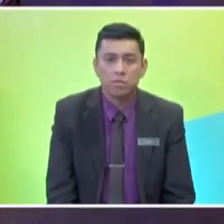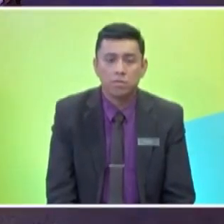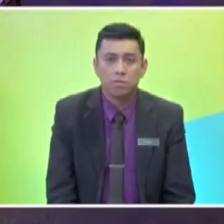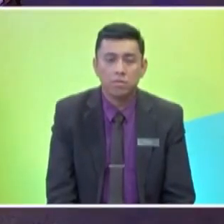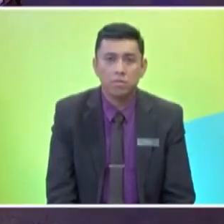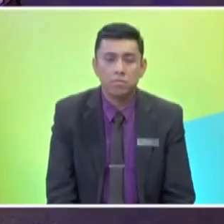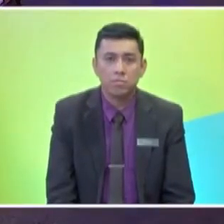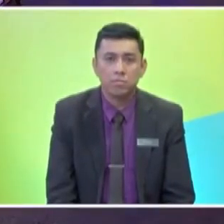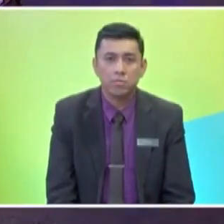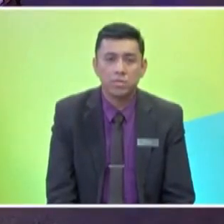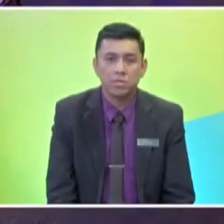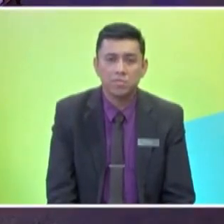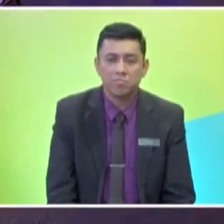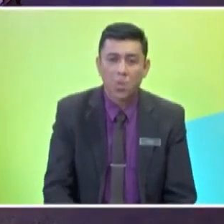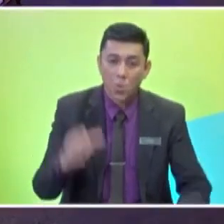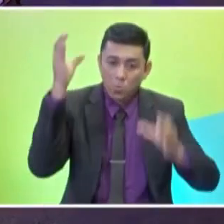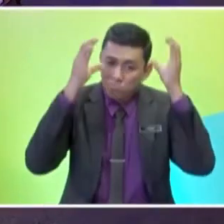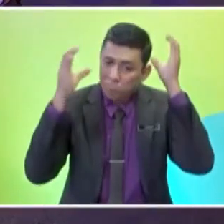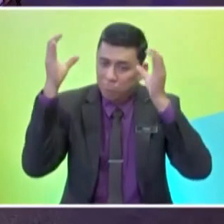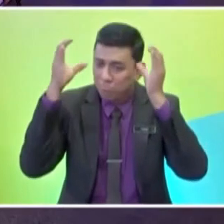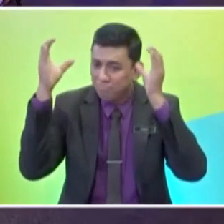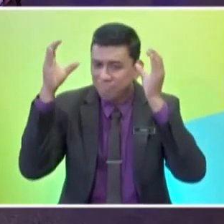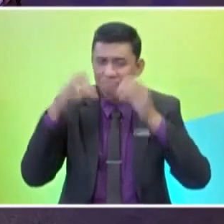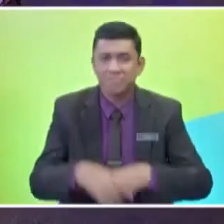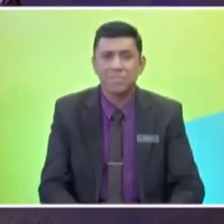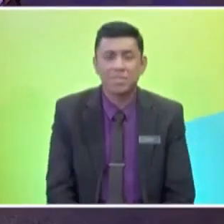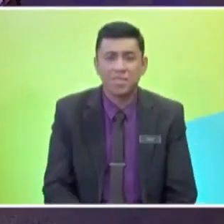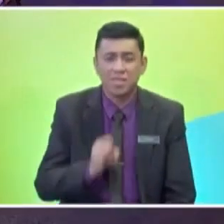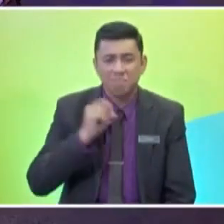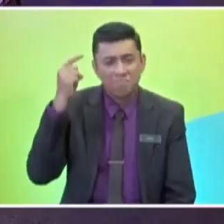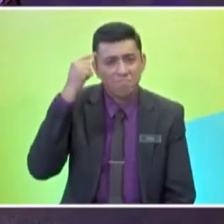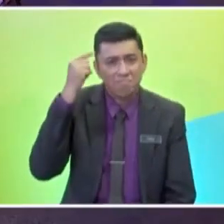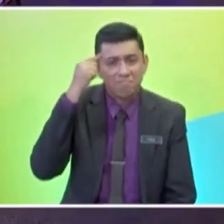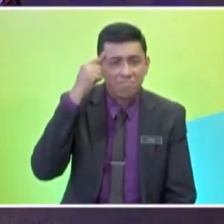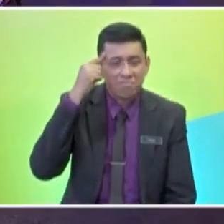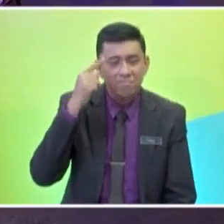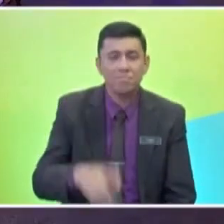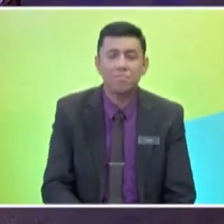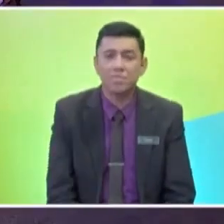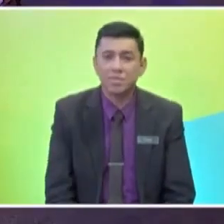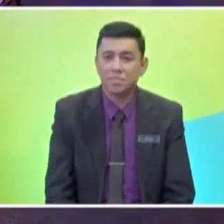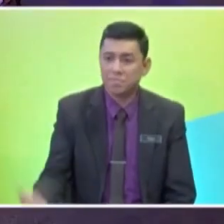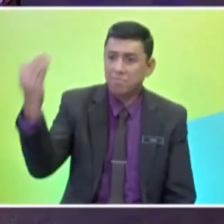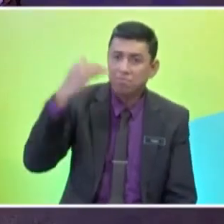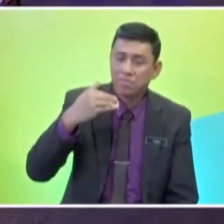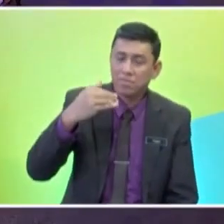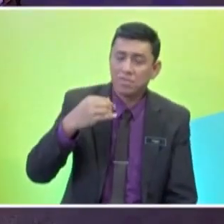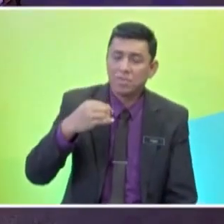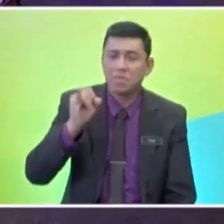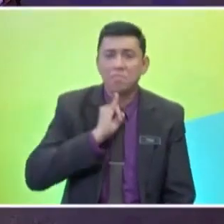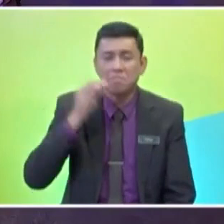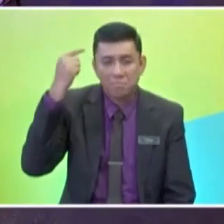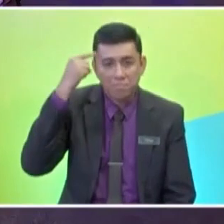I'm a little bit of confused, teacher. I think. Okay. Let's get it right. I think this